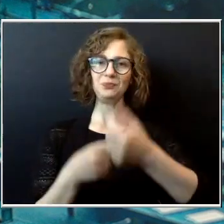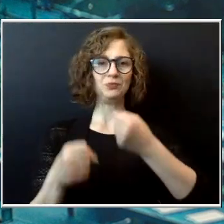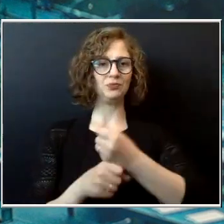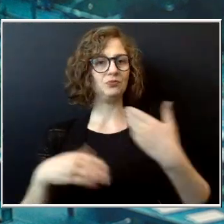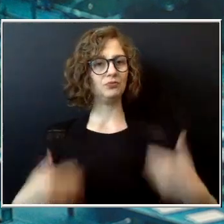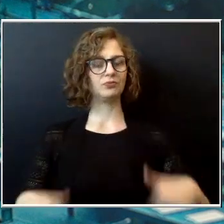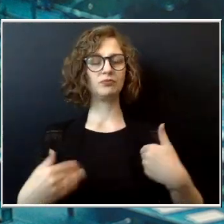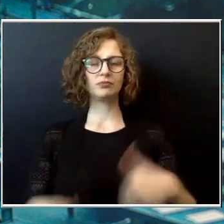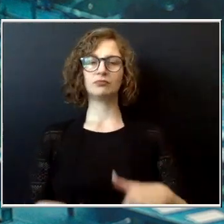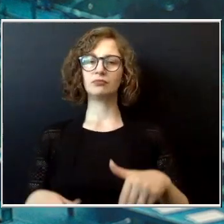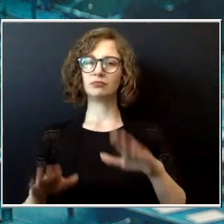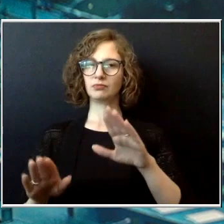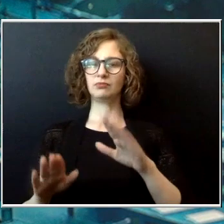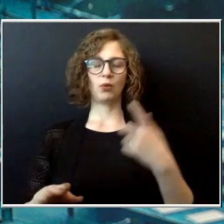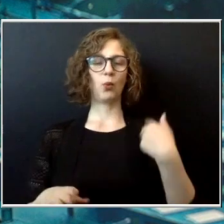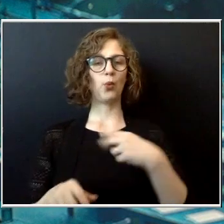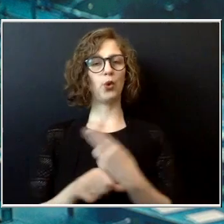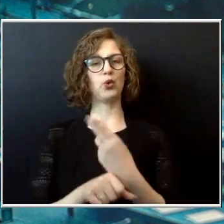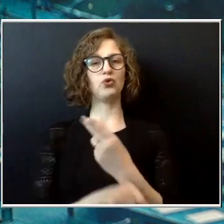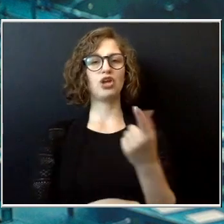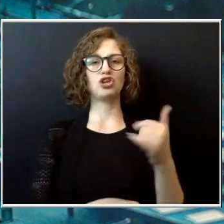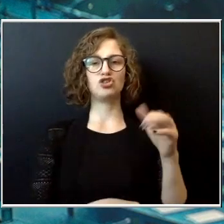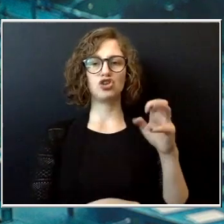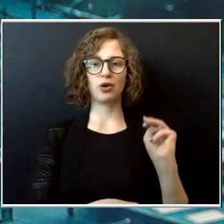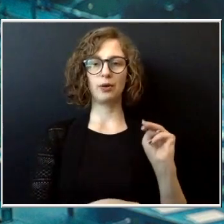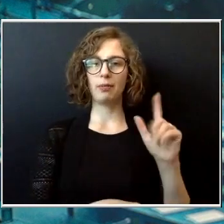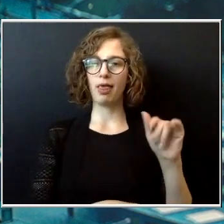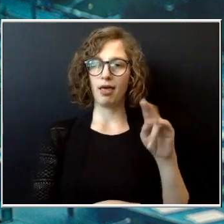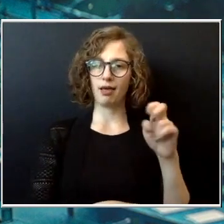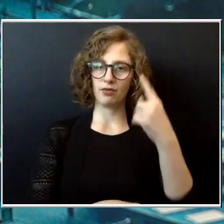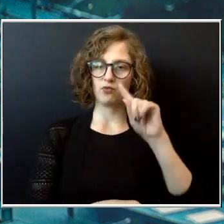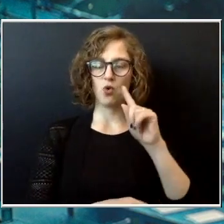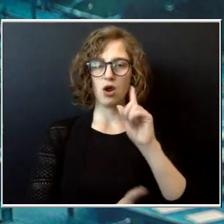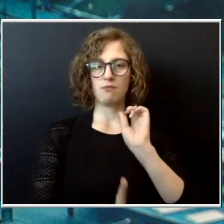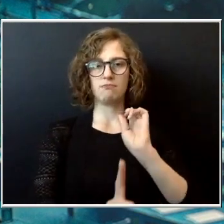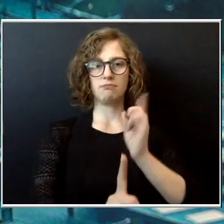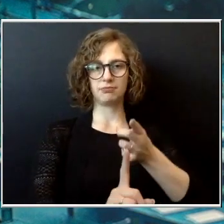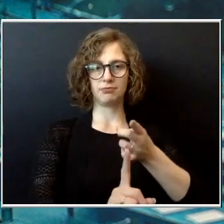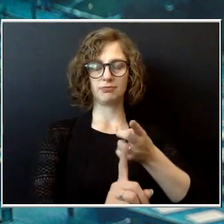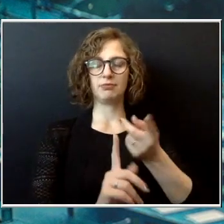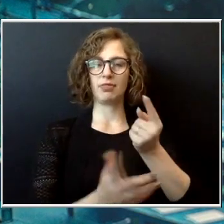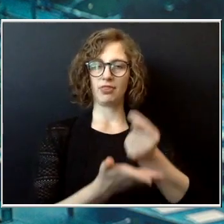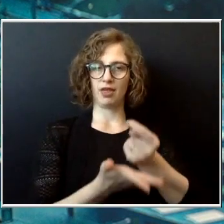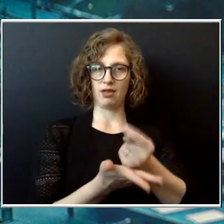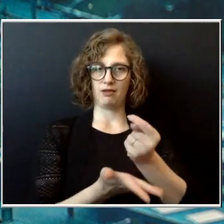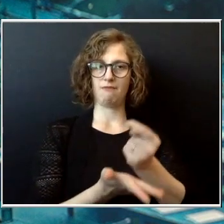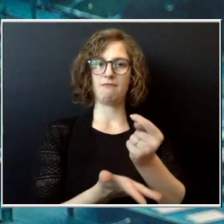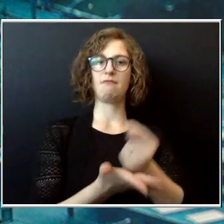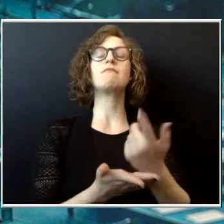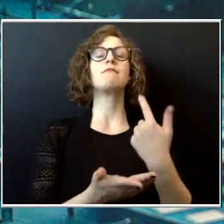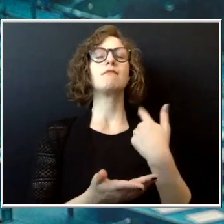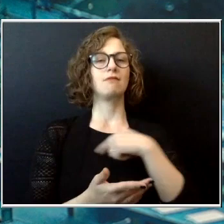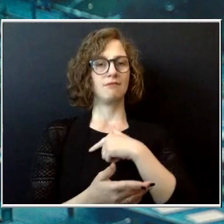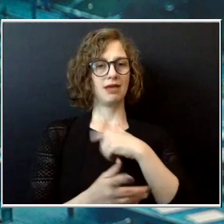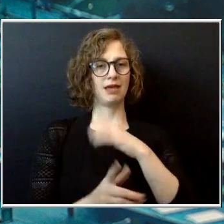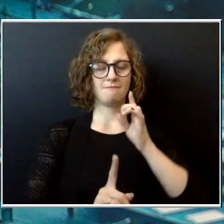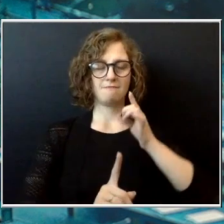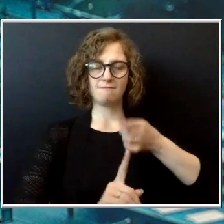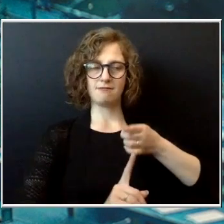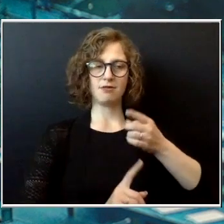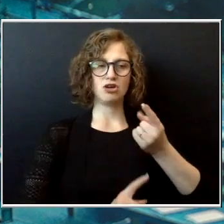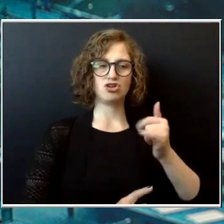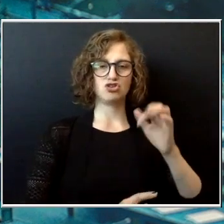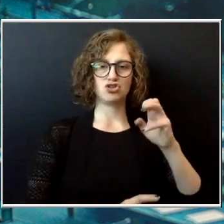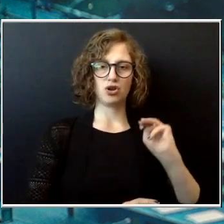some targeted therapies. We do have drugs that target germline mutations in BRCA1 and 2, but now we can look